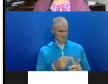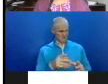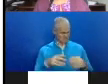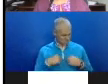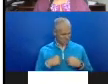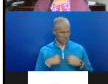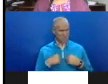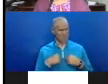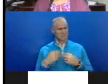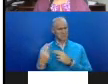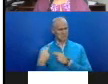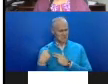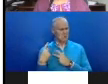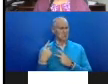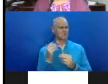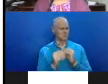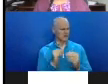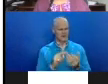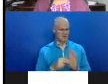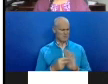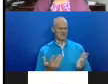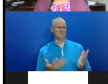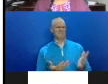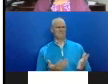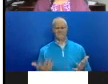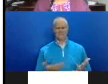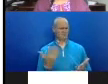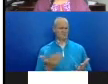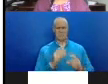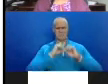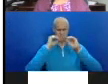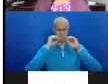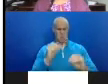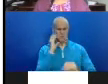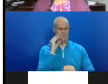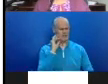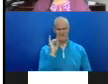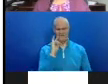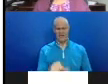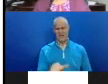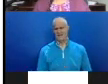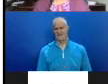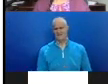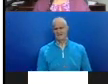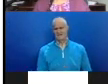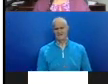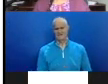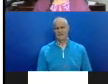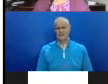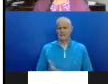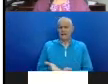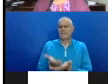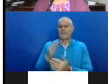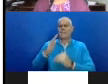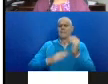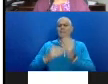and taking responsibility and what it could lead to. They just don't have experiences of that. So that constructing that kind of template that might